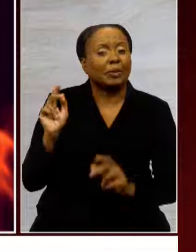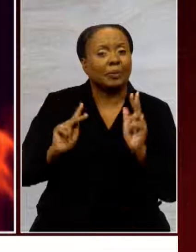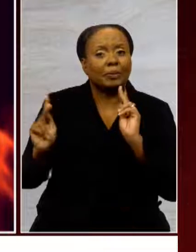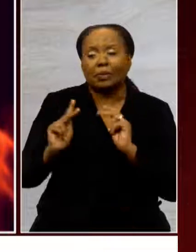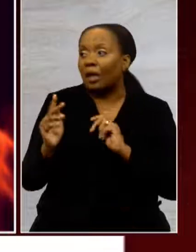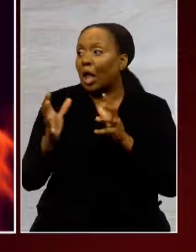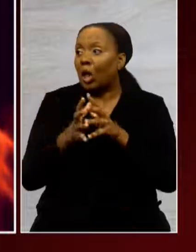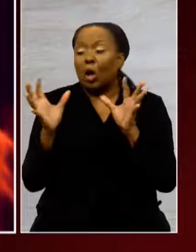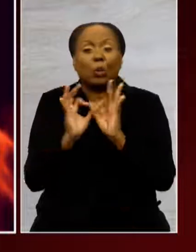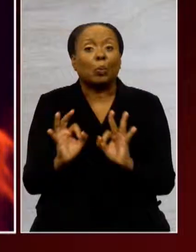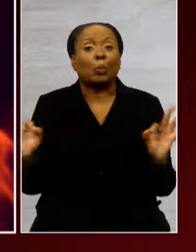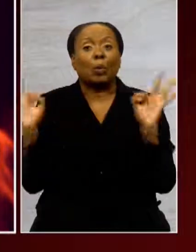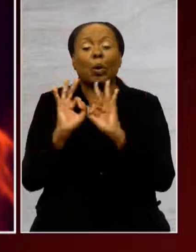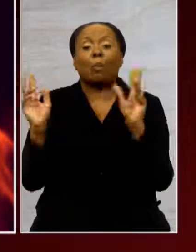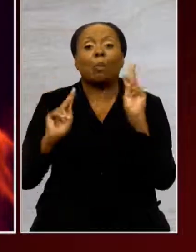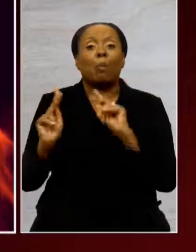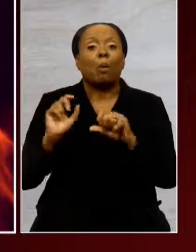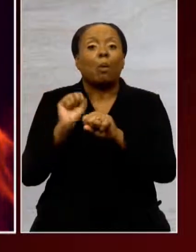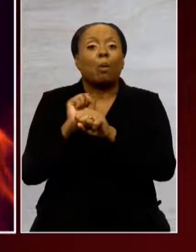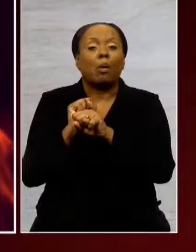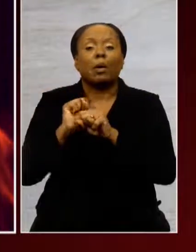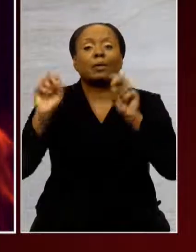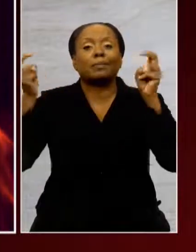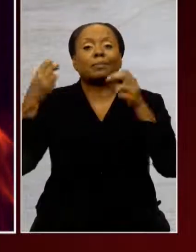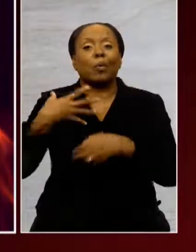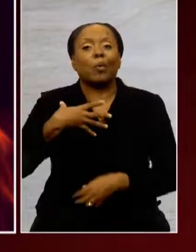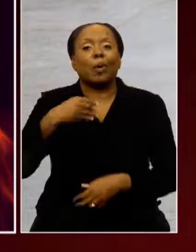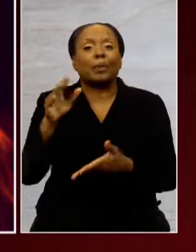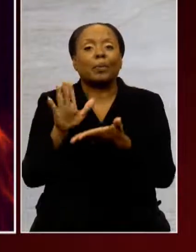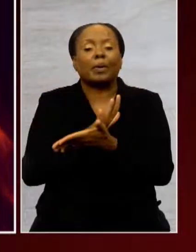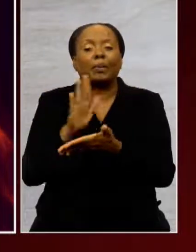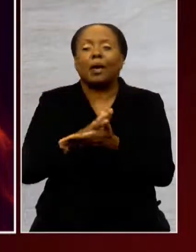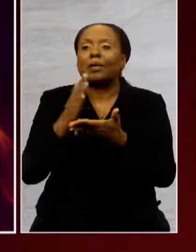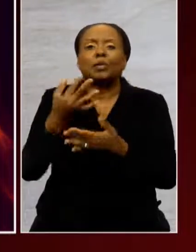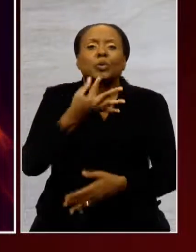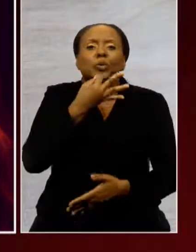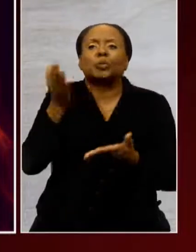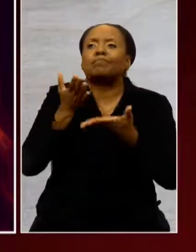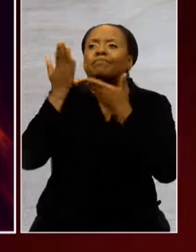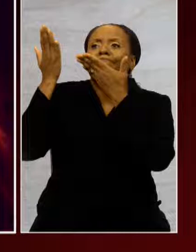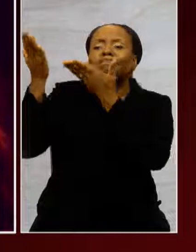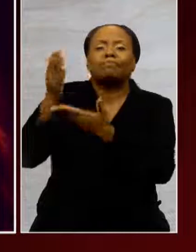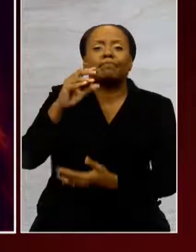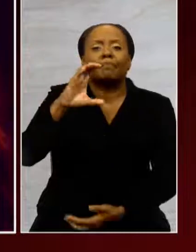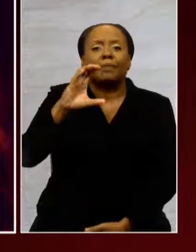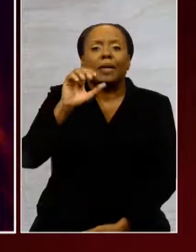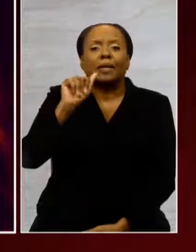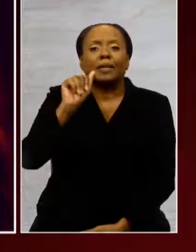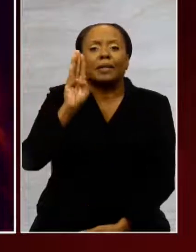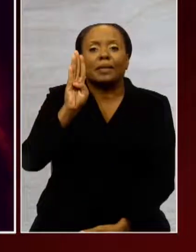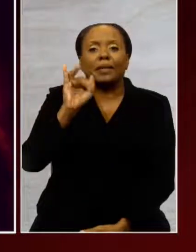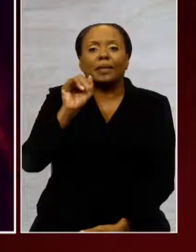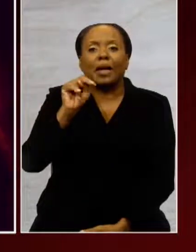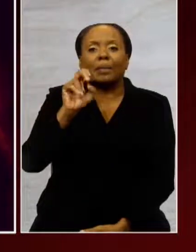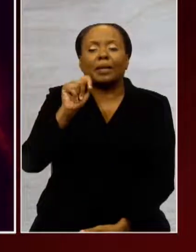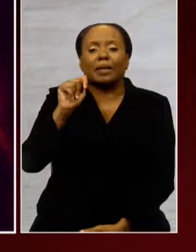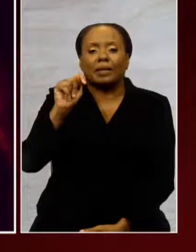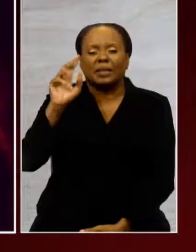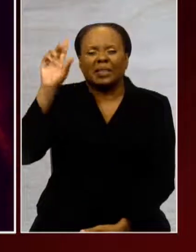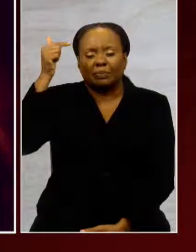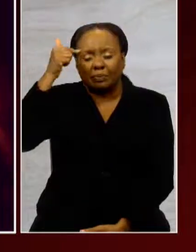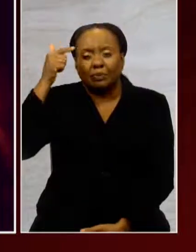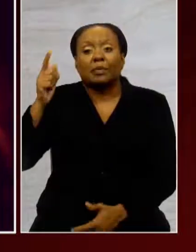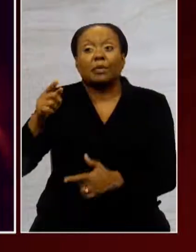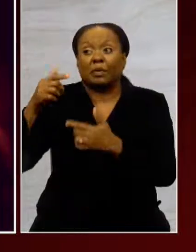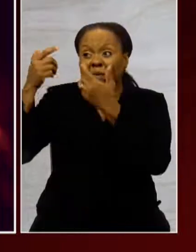individuals that have been working on a white paper which will be heading to Cabinet shortly, and then the next step is expected to be legislation. So